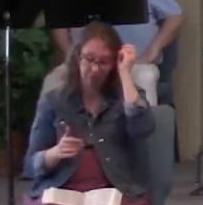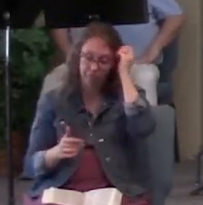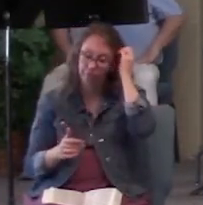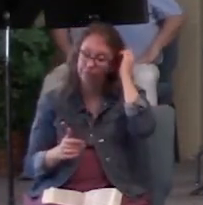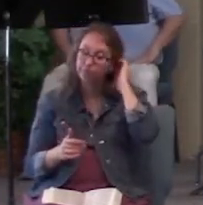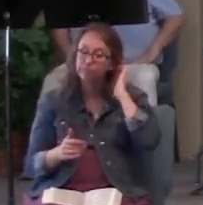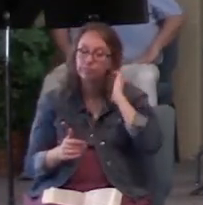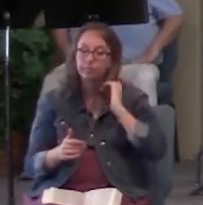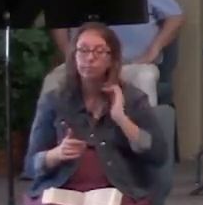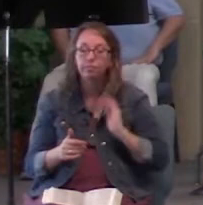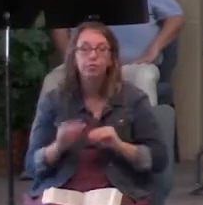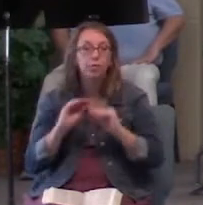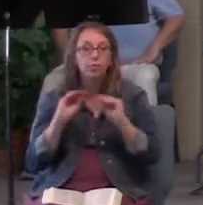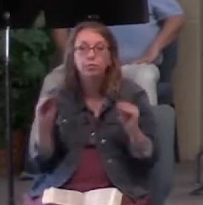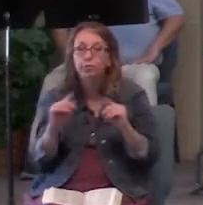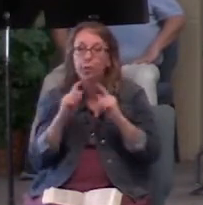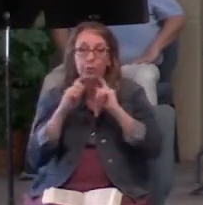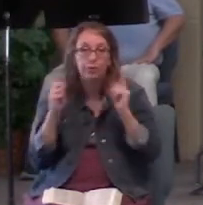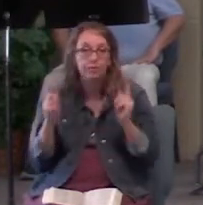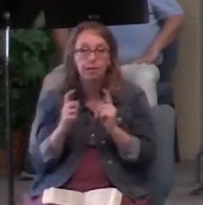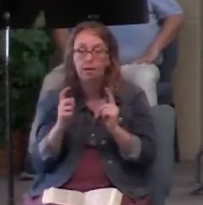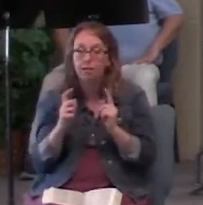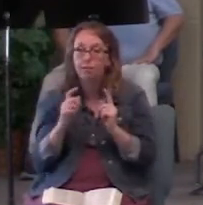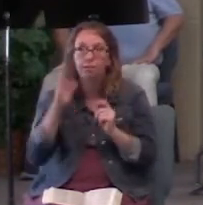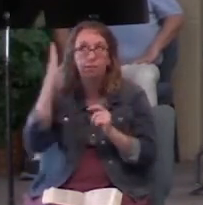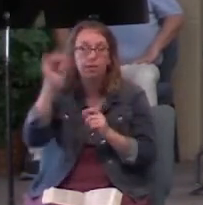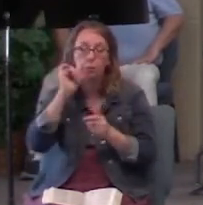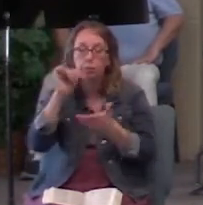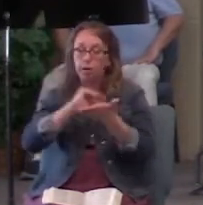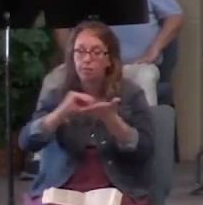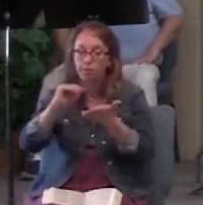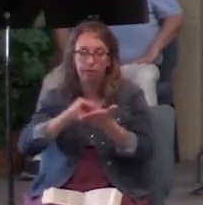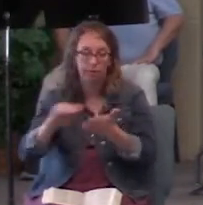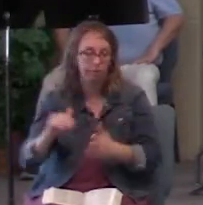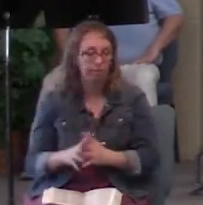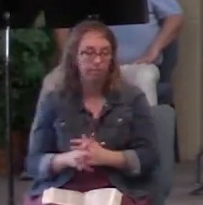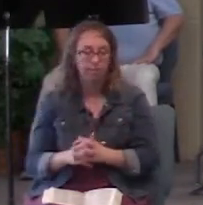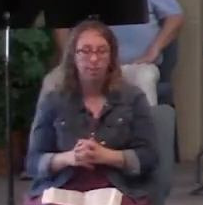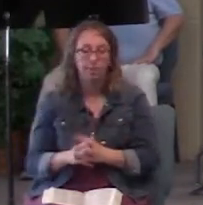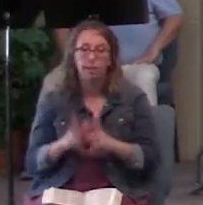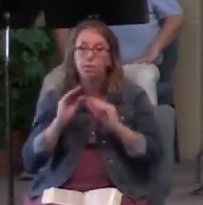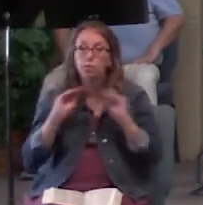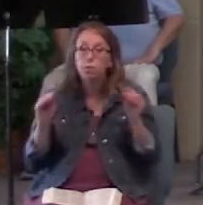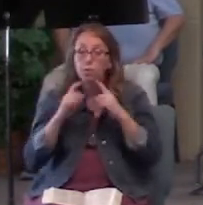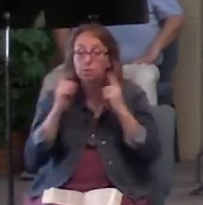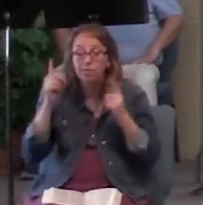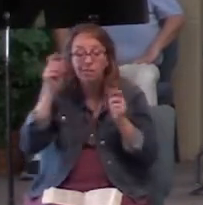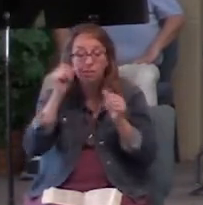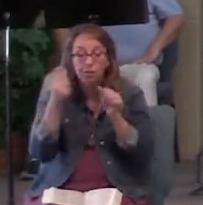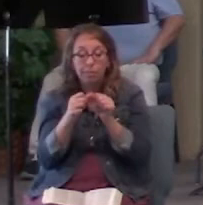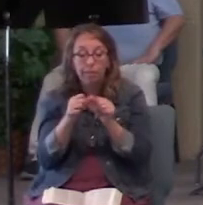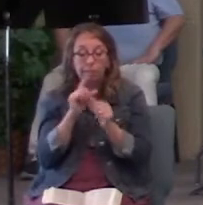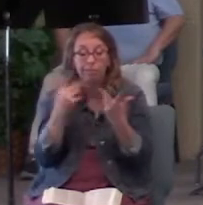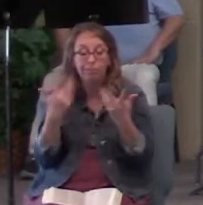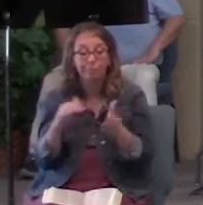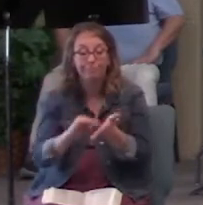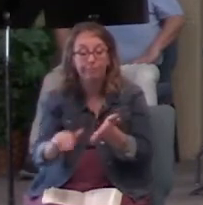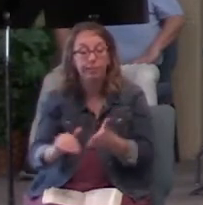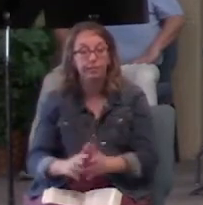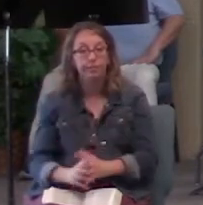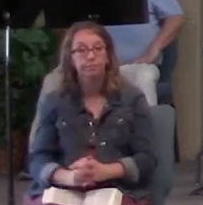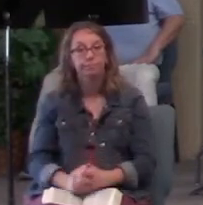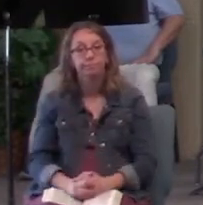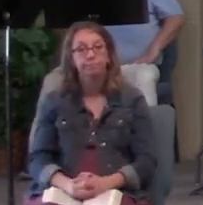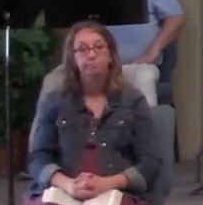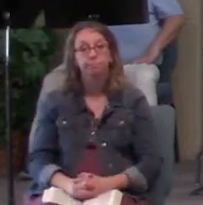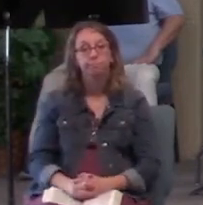There's no sin he won't forgive. There's no sin he'll remember that's been forgiven.